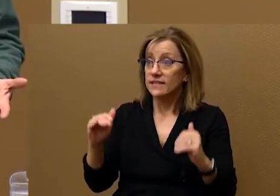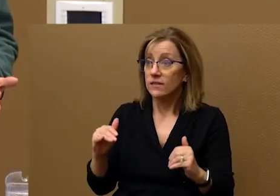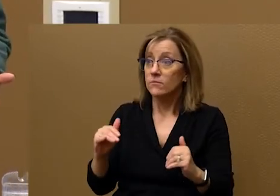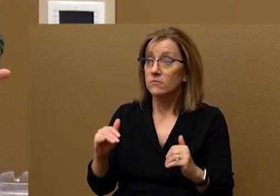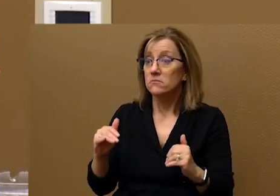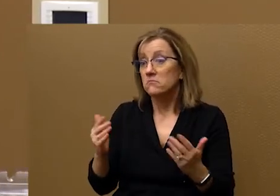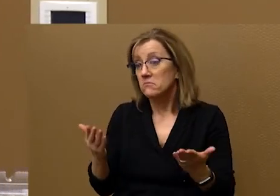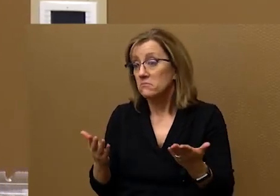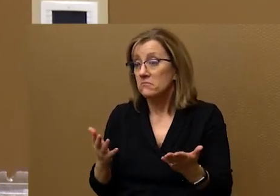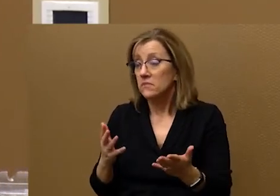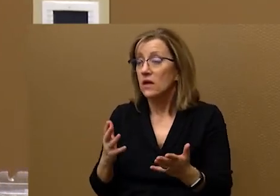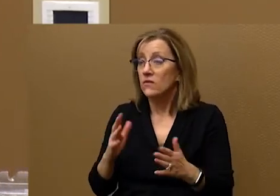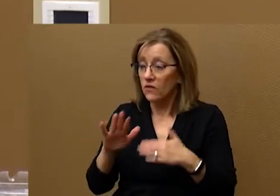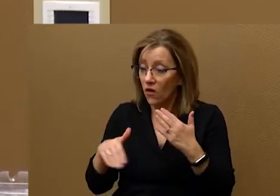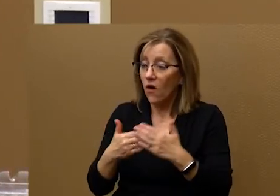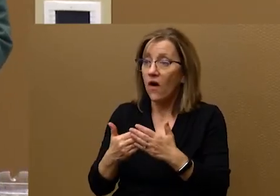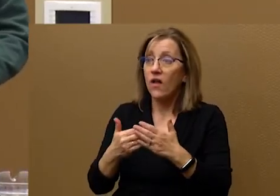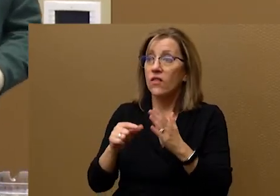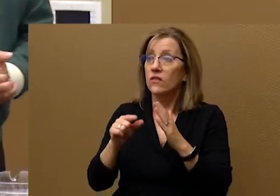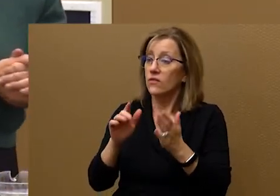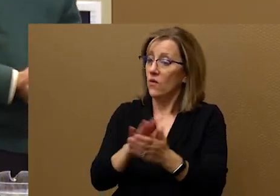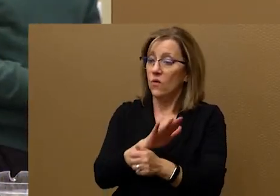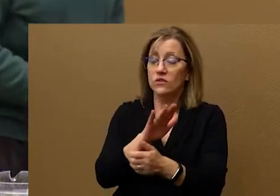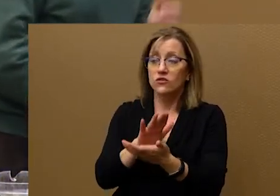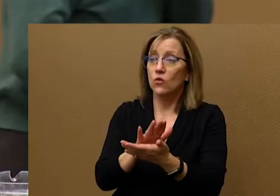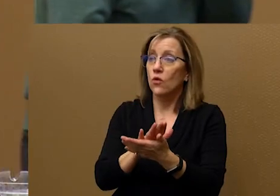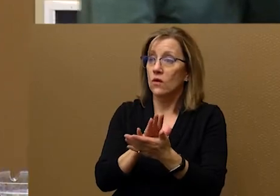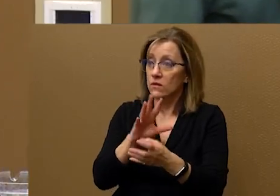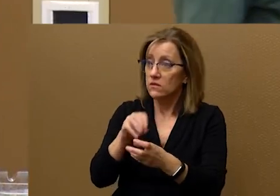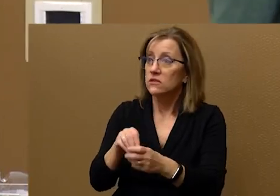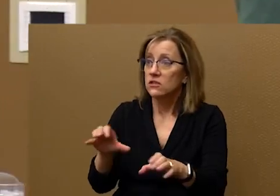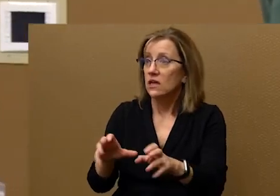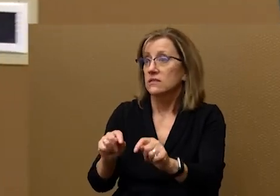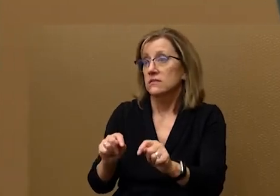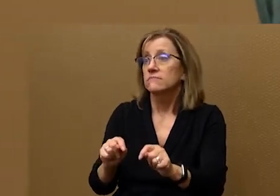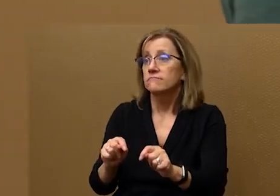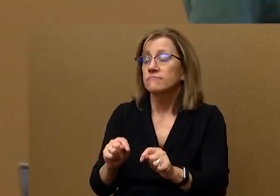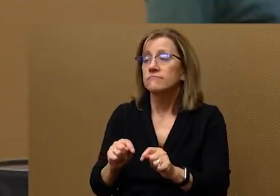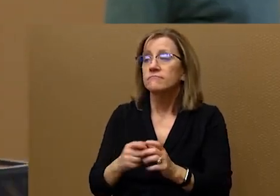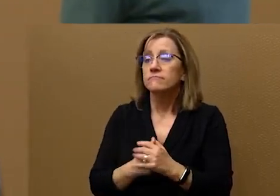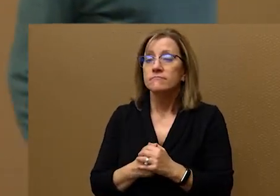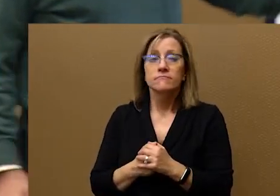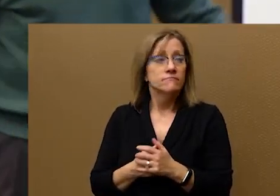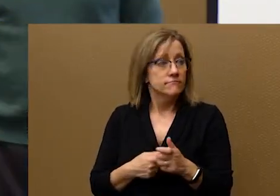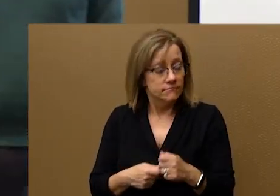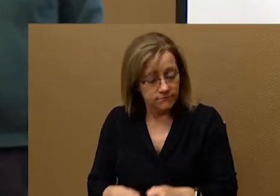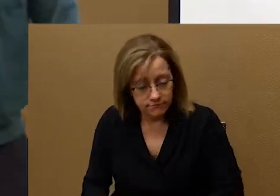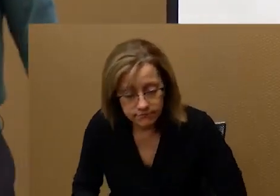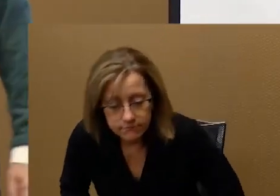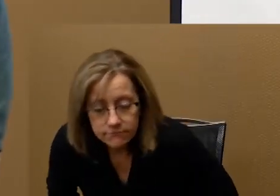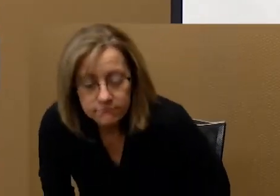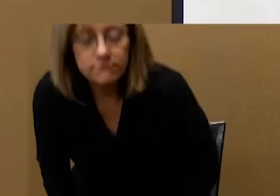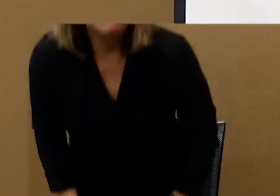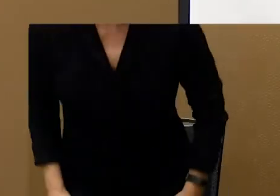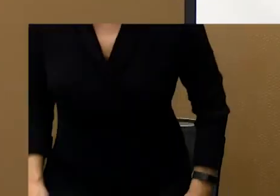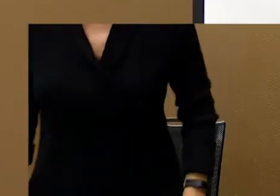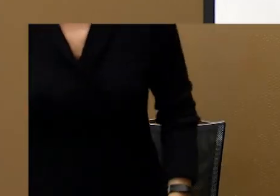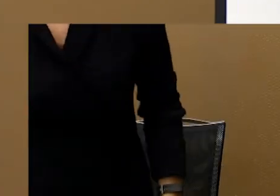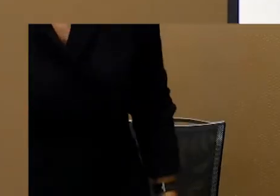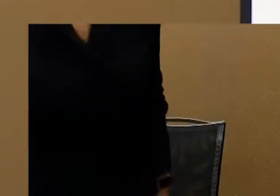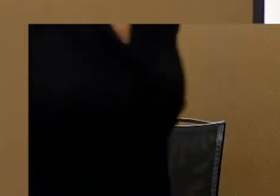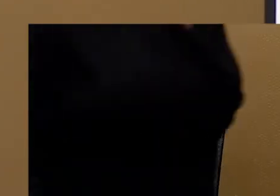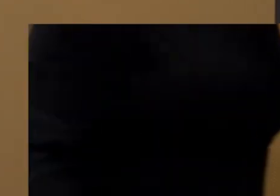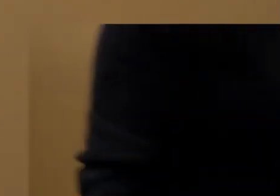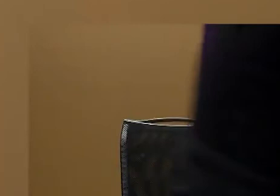that. I found working with adults that I couldn't do that. They had